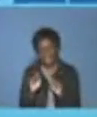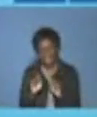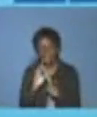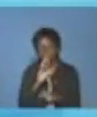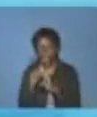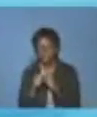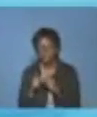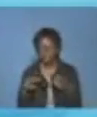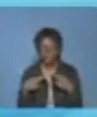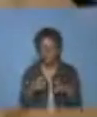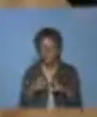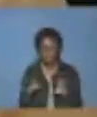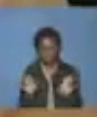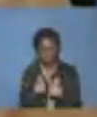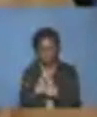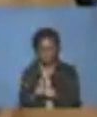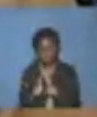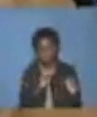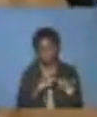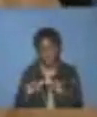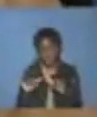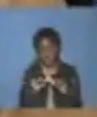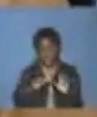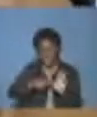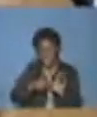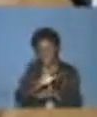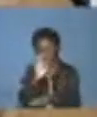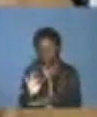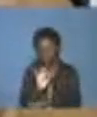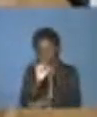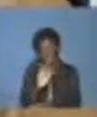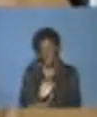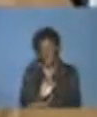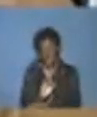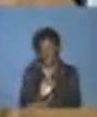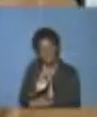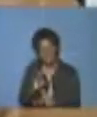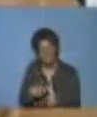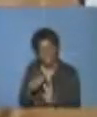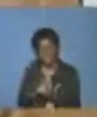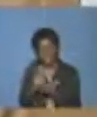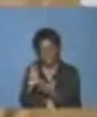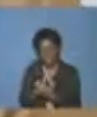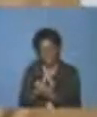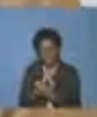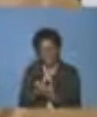closures. Measures will be put in place as of Friday evening. That'll be the second. But